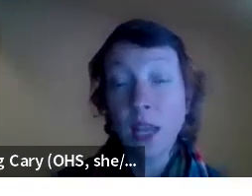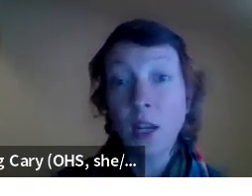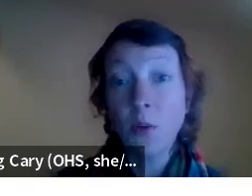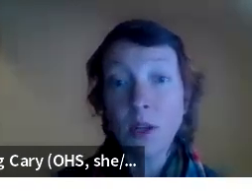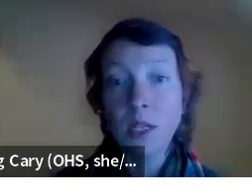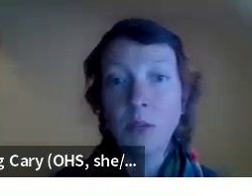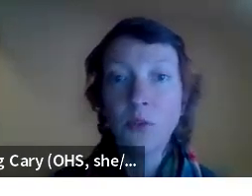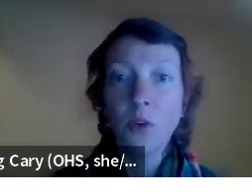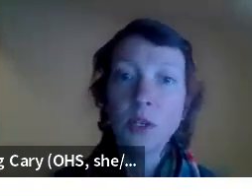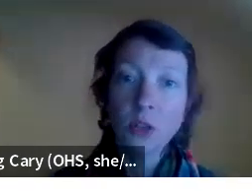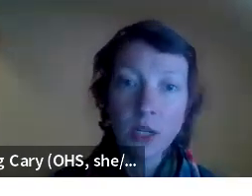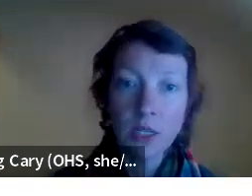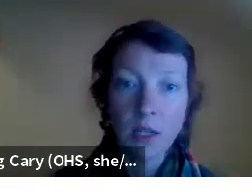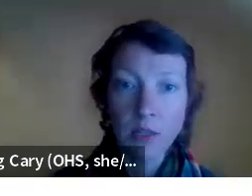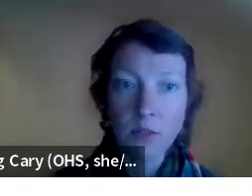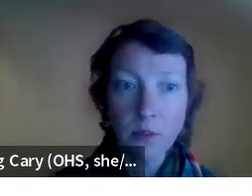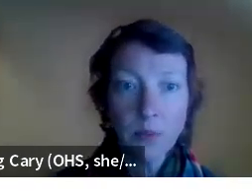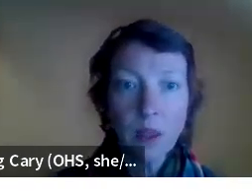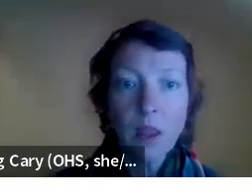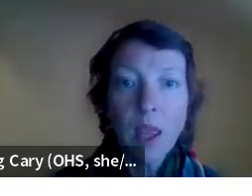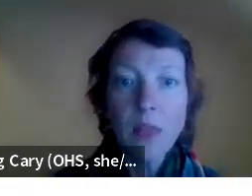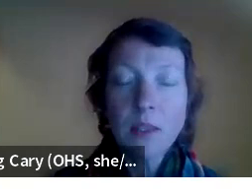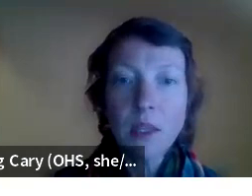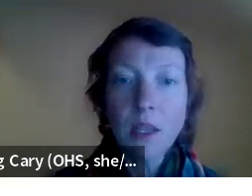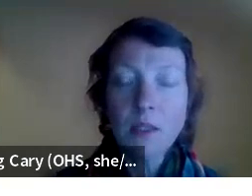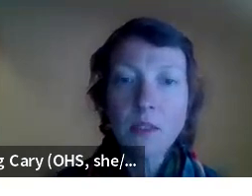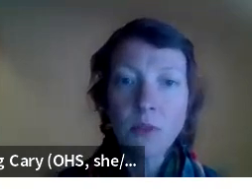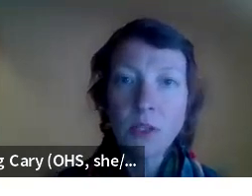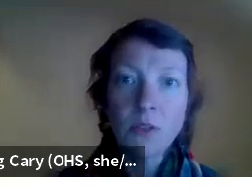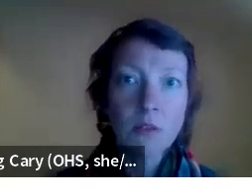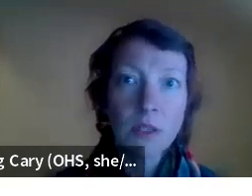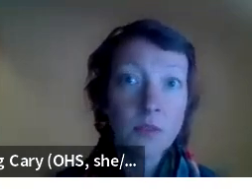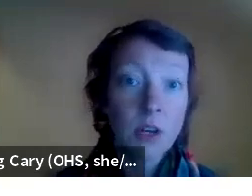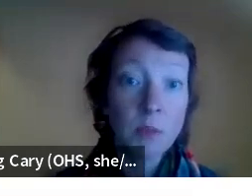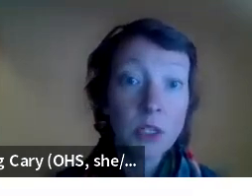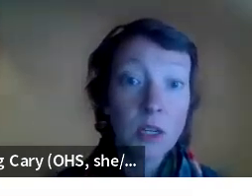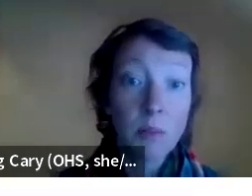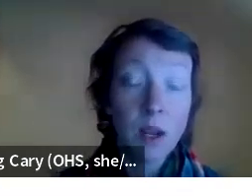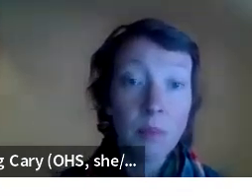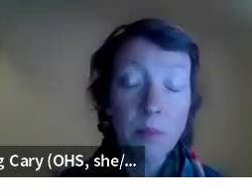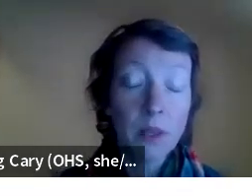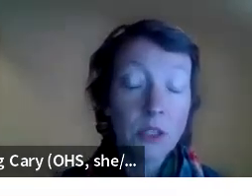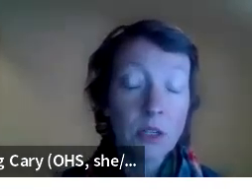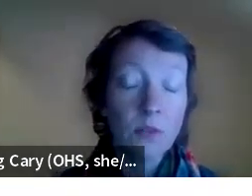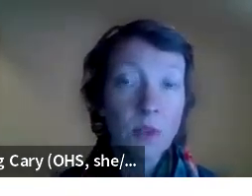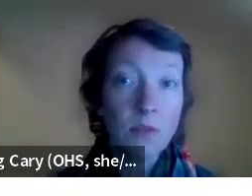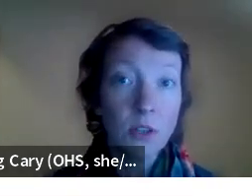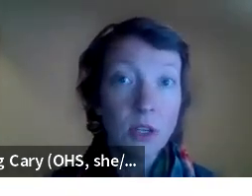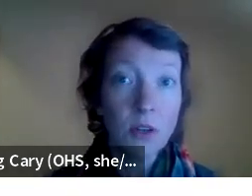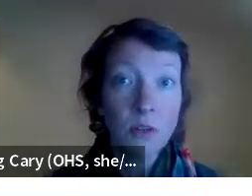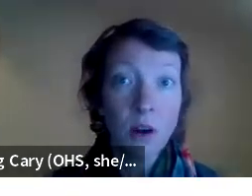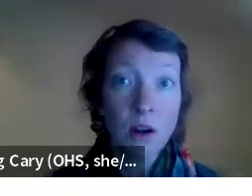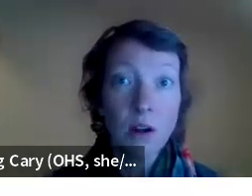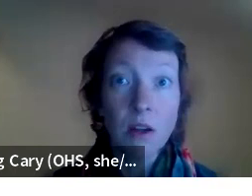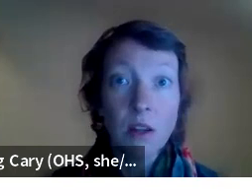full 10-day quarantine before returning to the classroom. And this is to reduce the risk of transmission among a population of